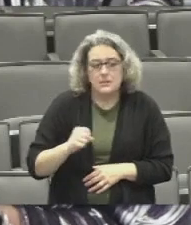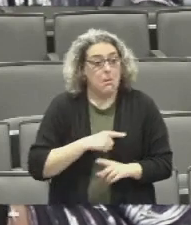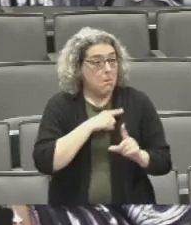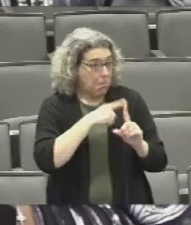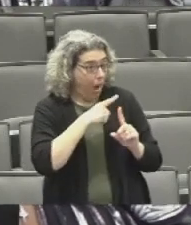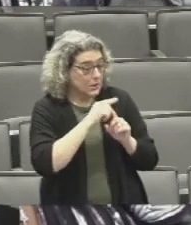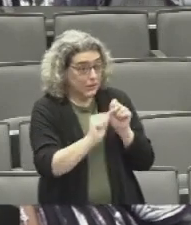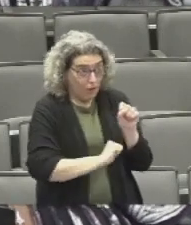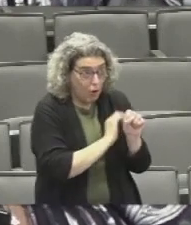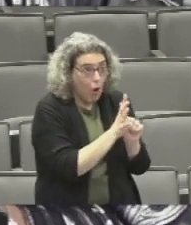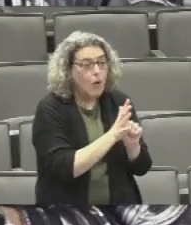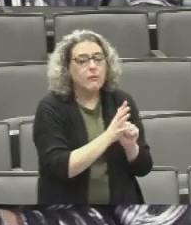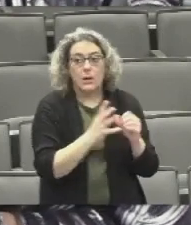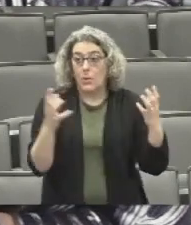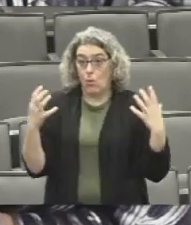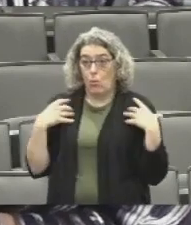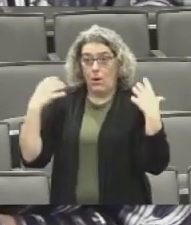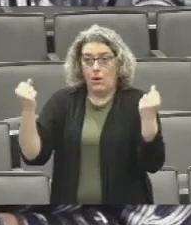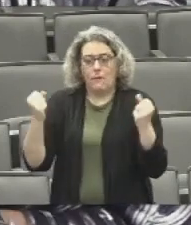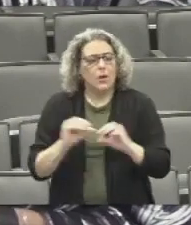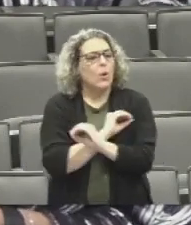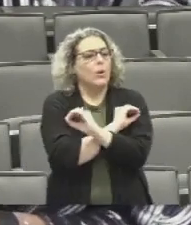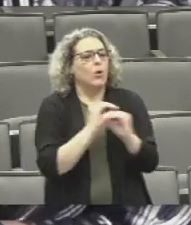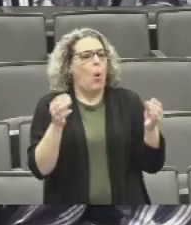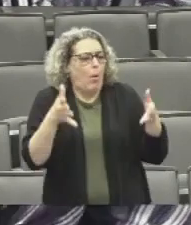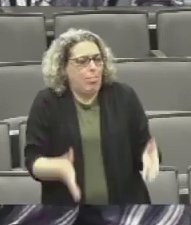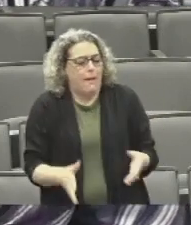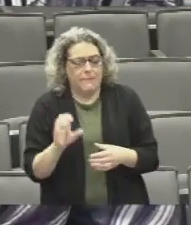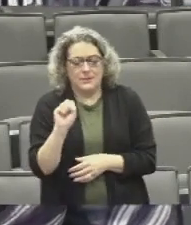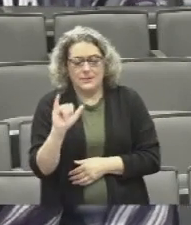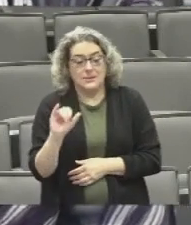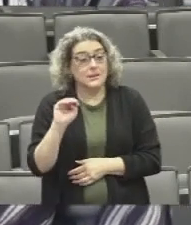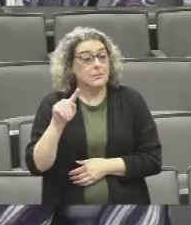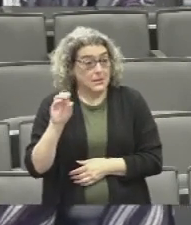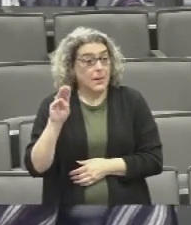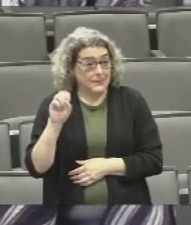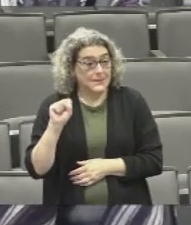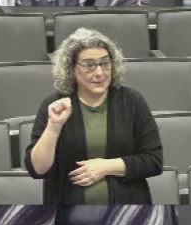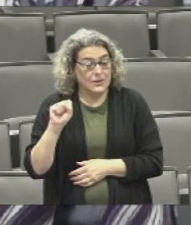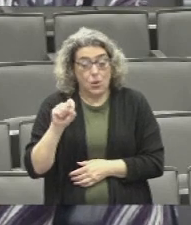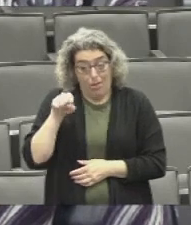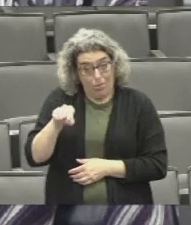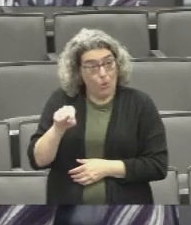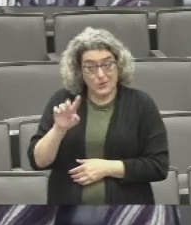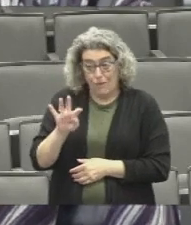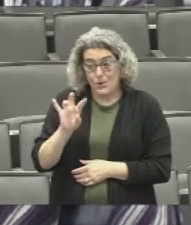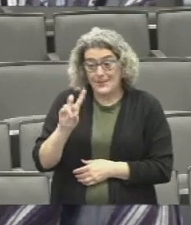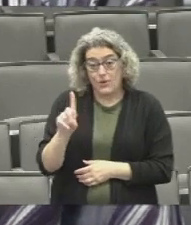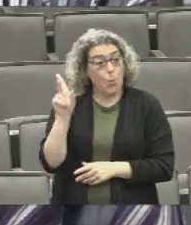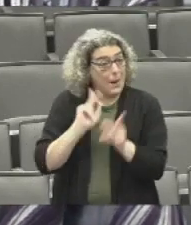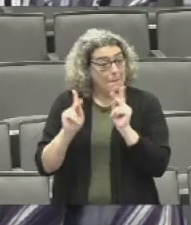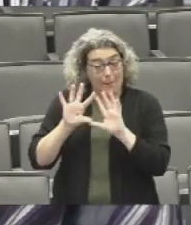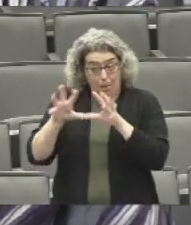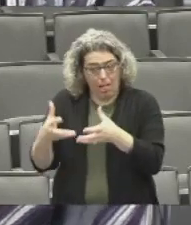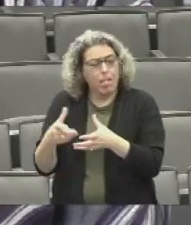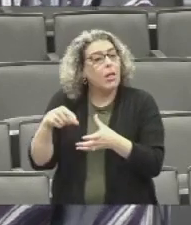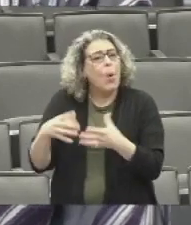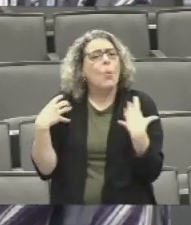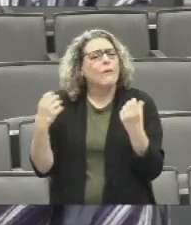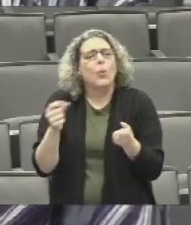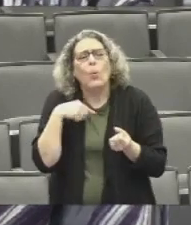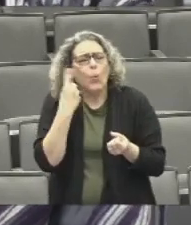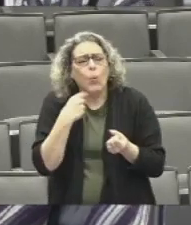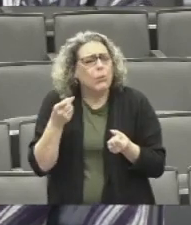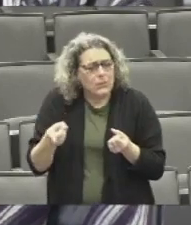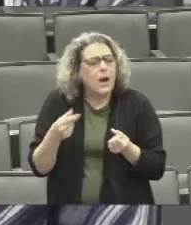They do not have any symptoms anymore. And from those who have recovered, just kind of a quick breakdown, as we